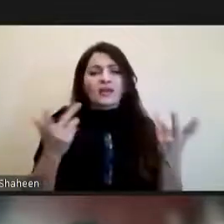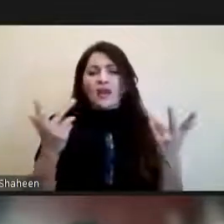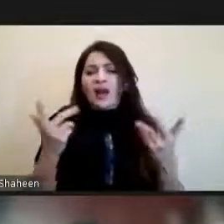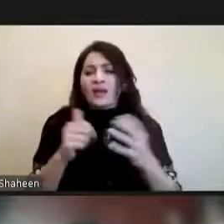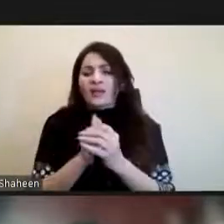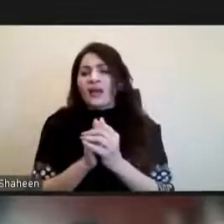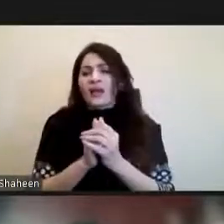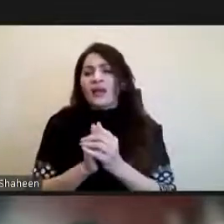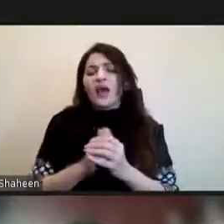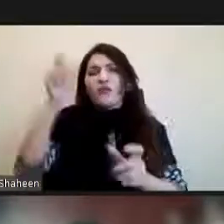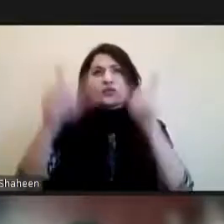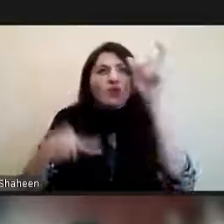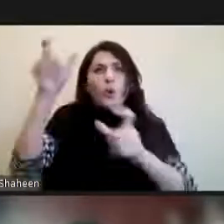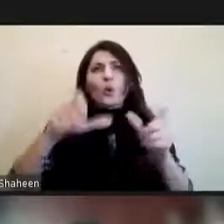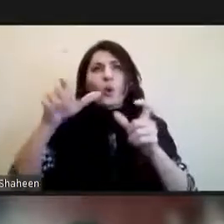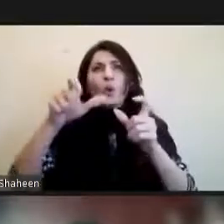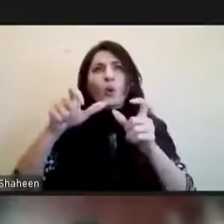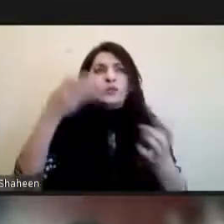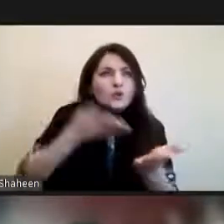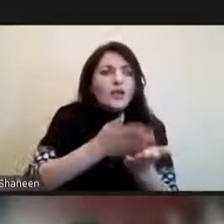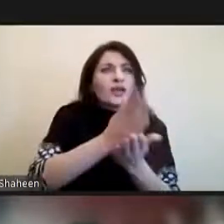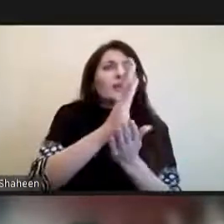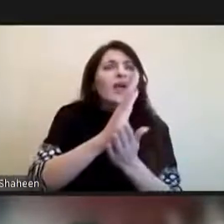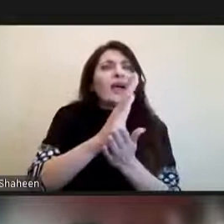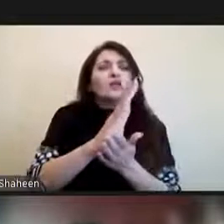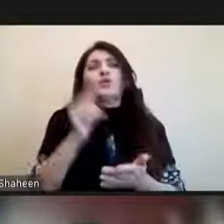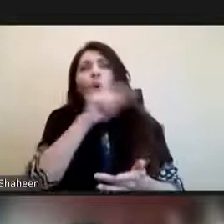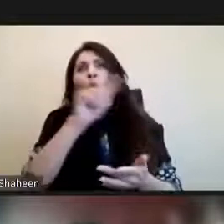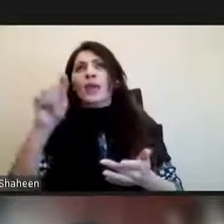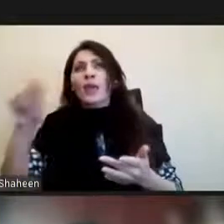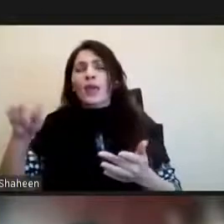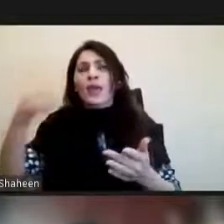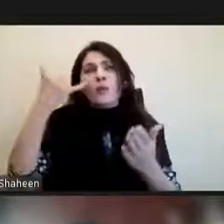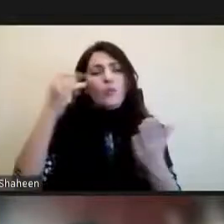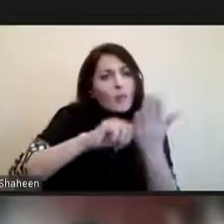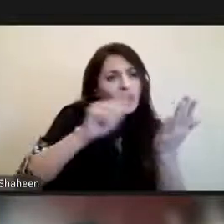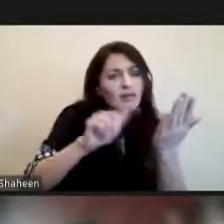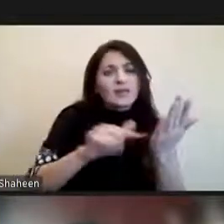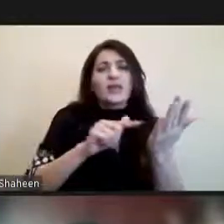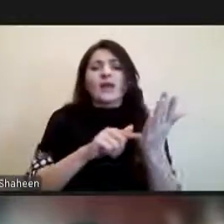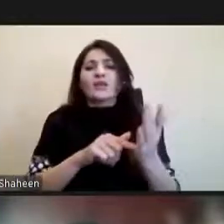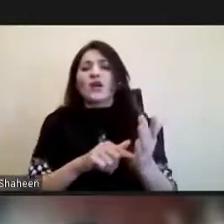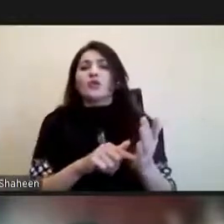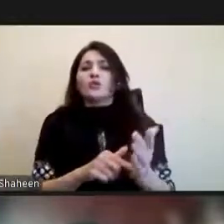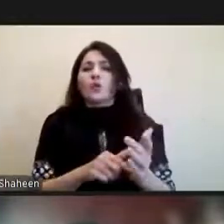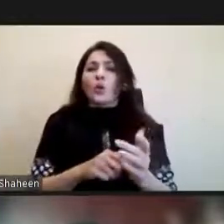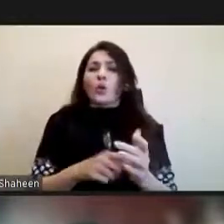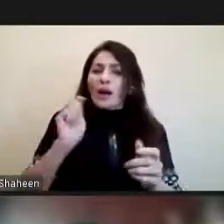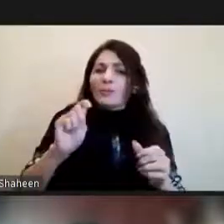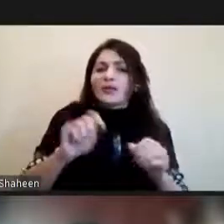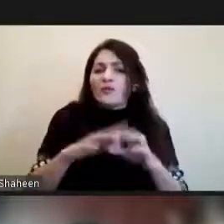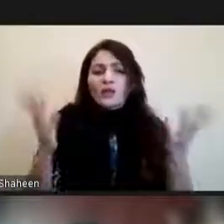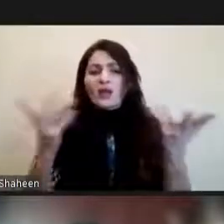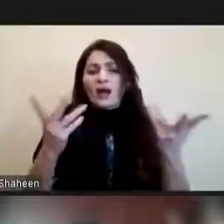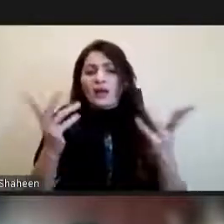journey for mobile internet use. In our framework, so this is our framework for digital inclusion, we consider 4 different